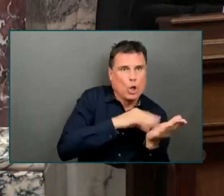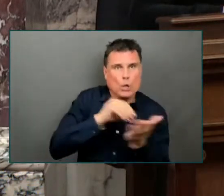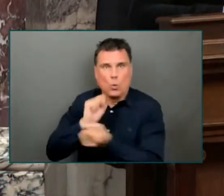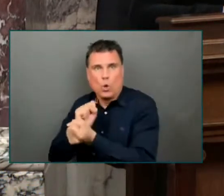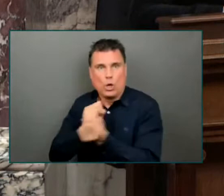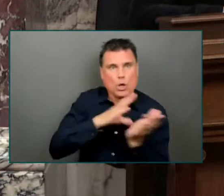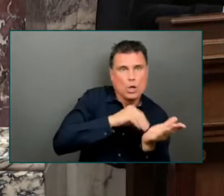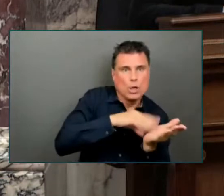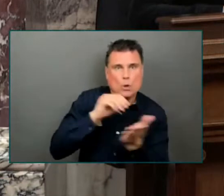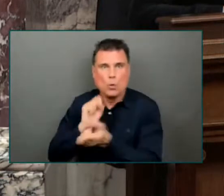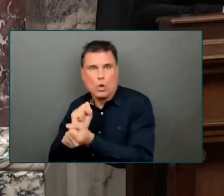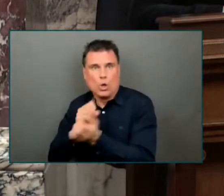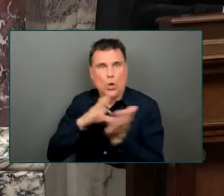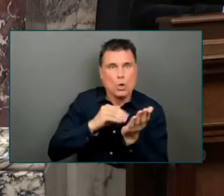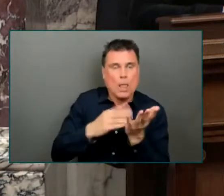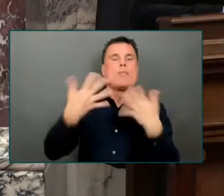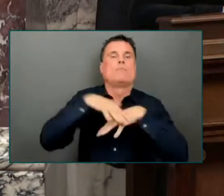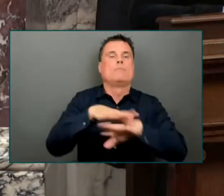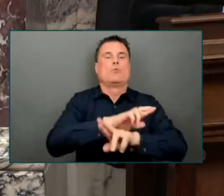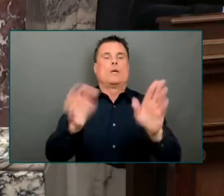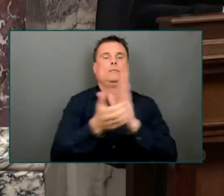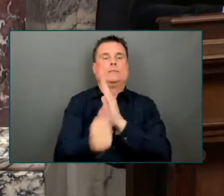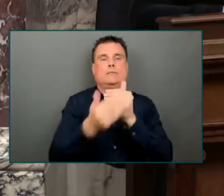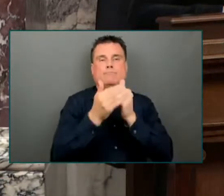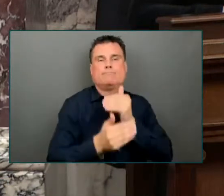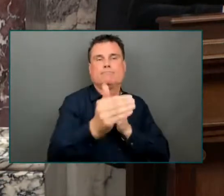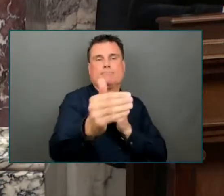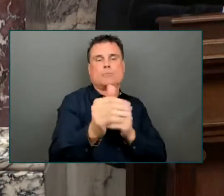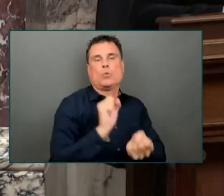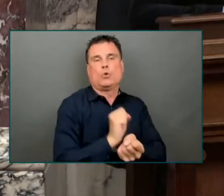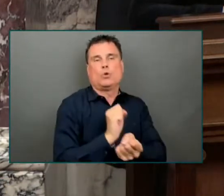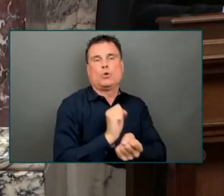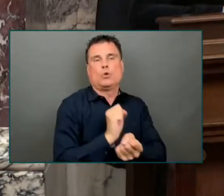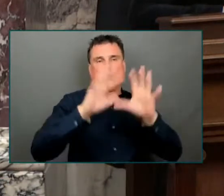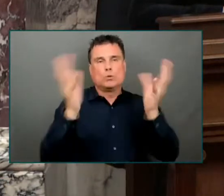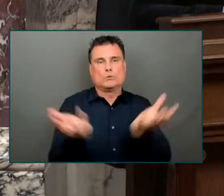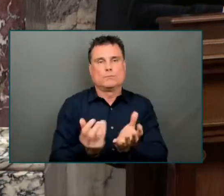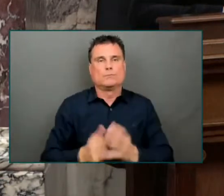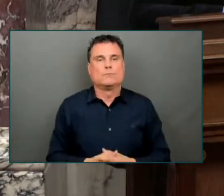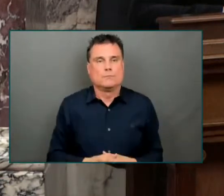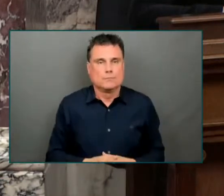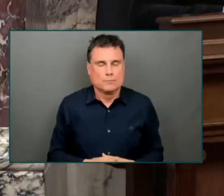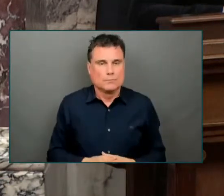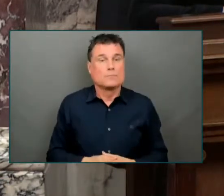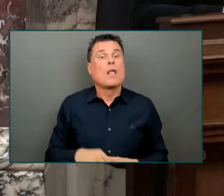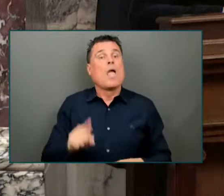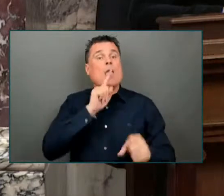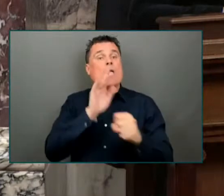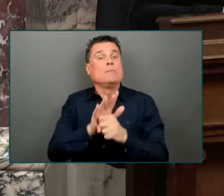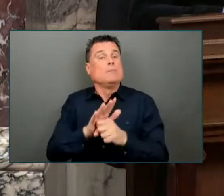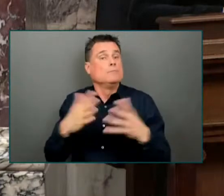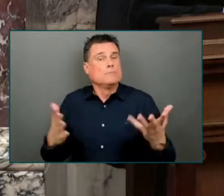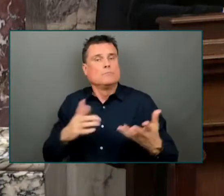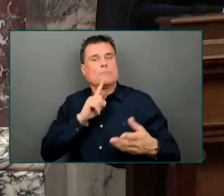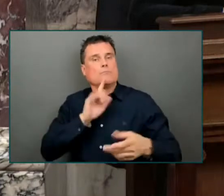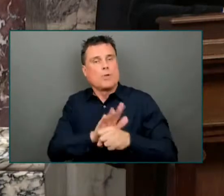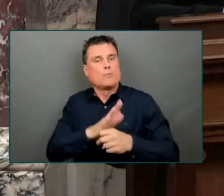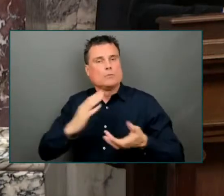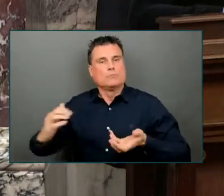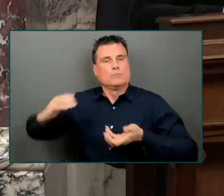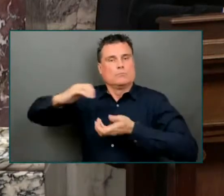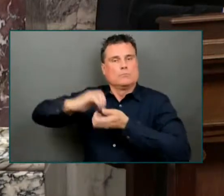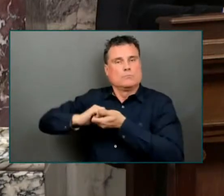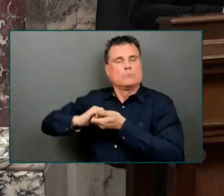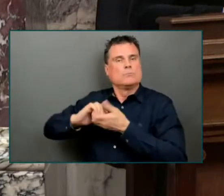Mr. Speaker, our commitment to reconciliation guides our work as a government every single day. From investing in